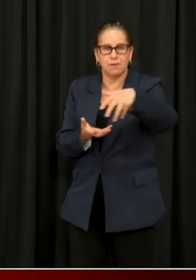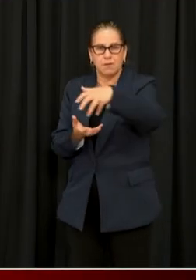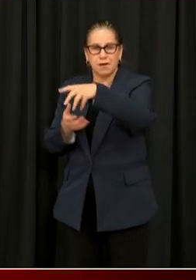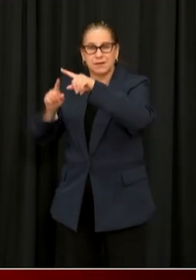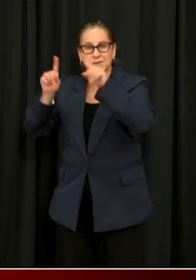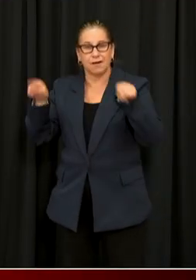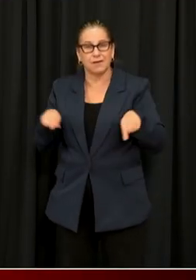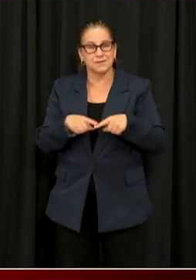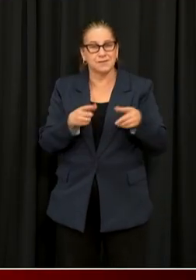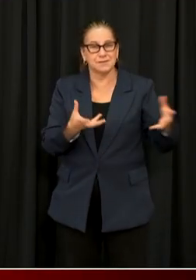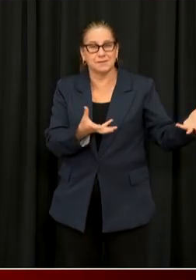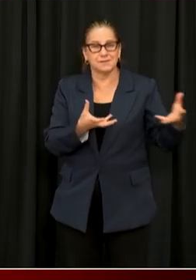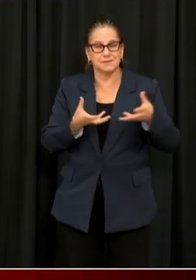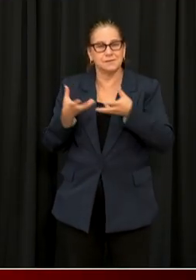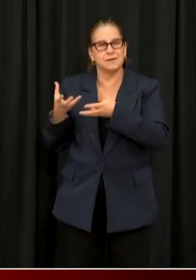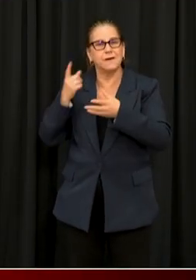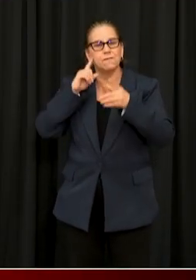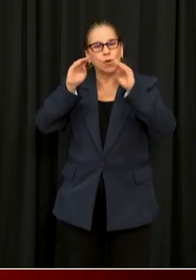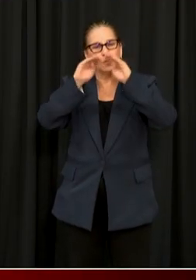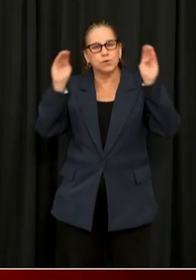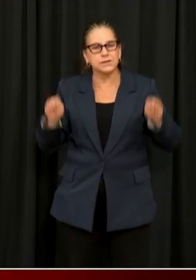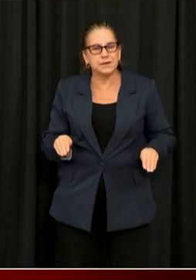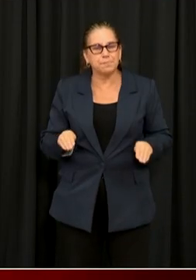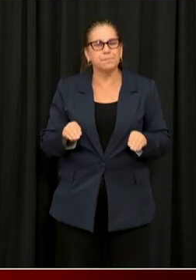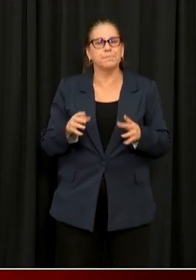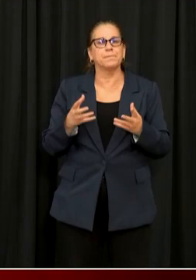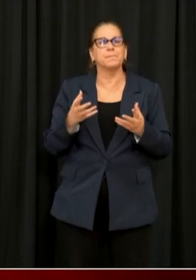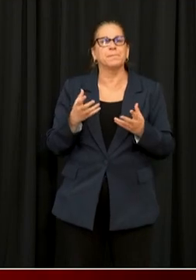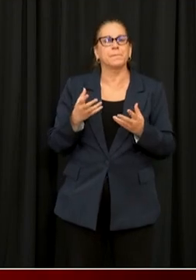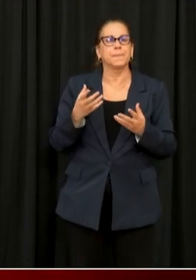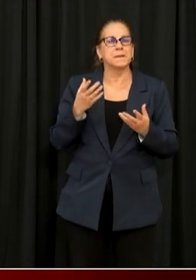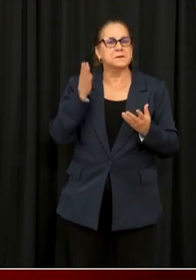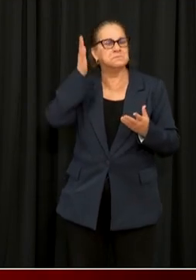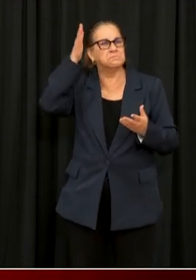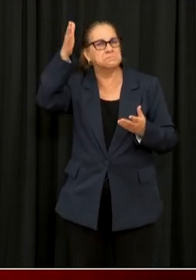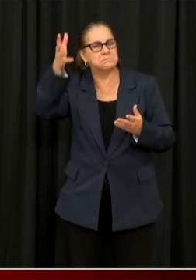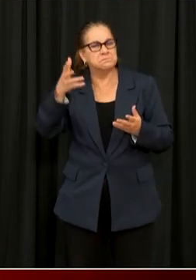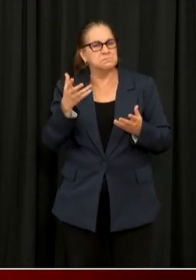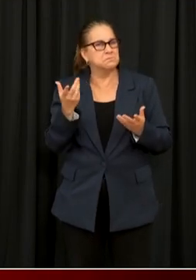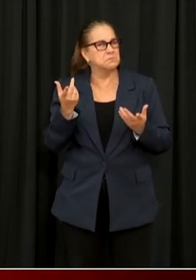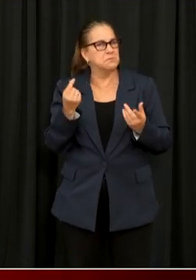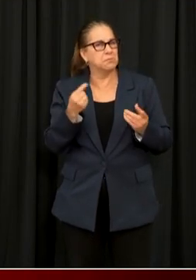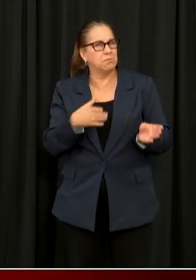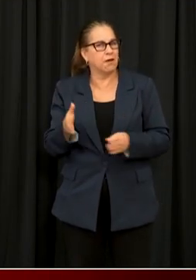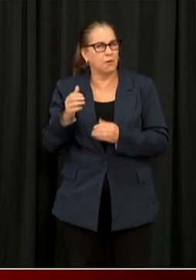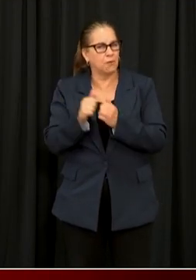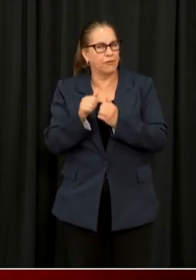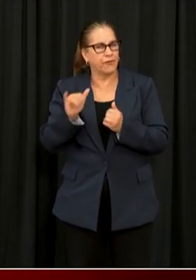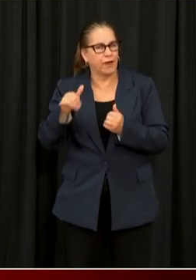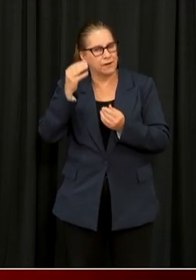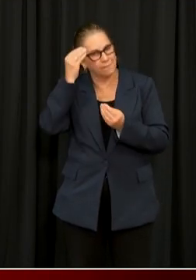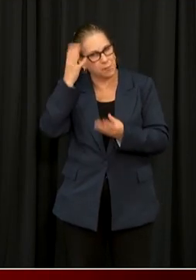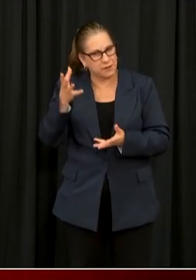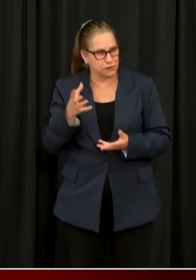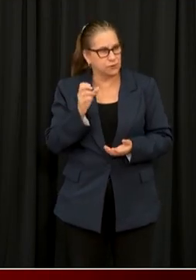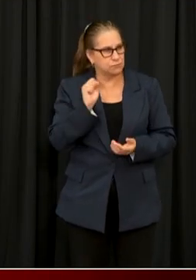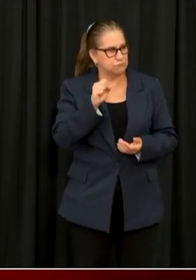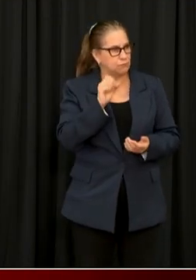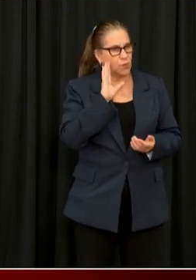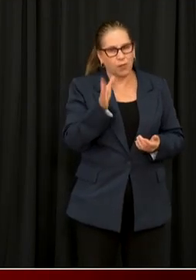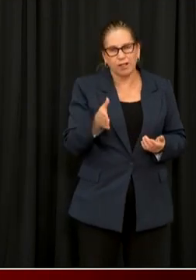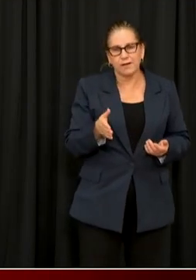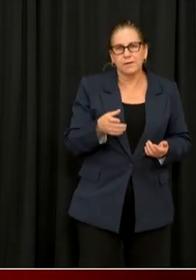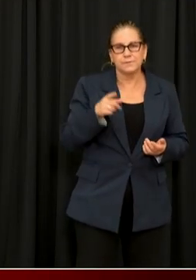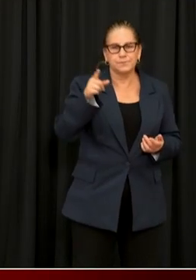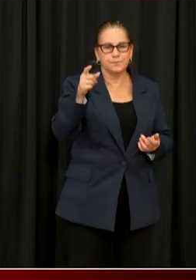institutions. Anything to add with that, Chris? No, ma'am, just that this morning, along with many of the